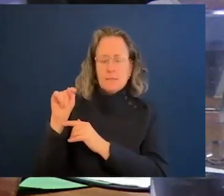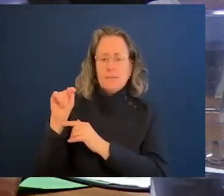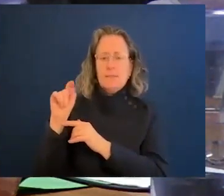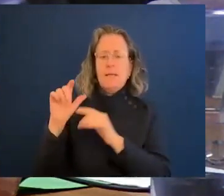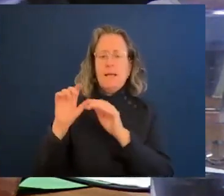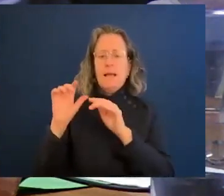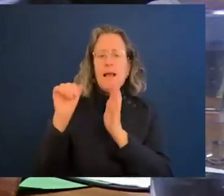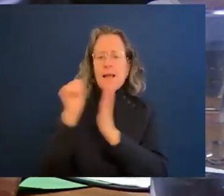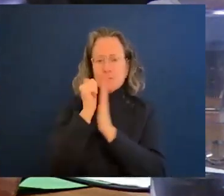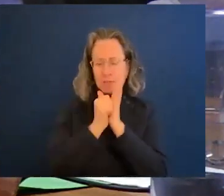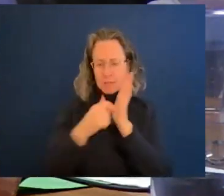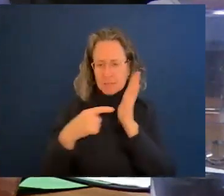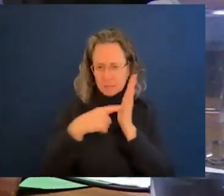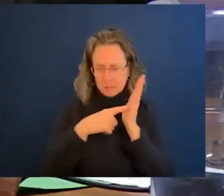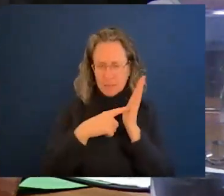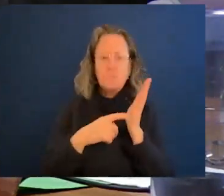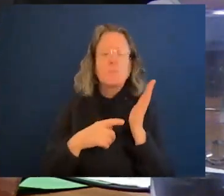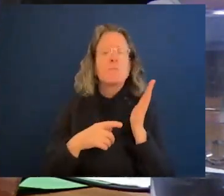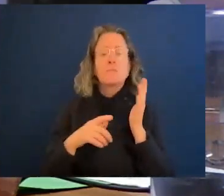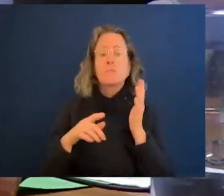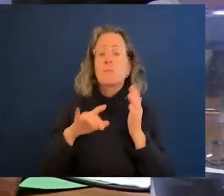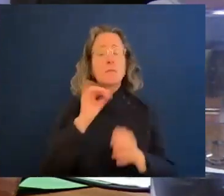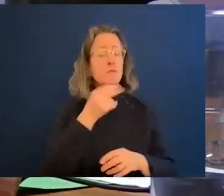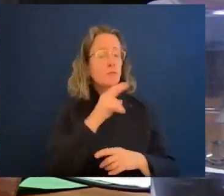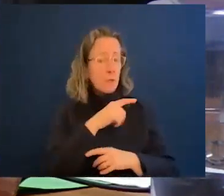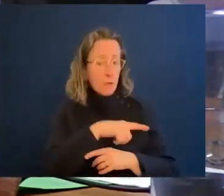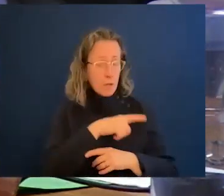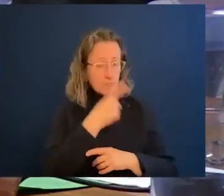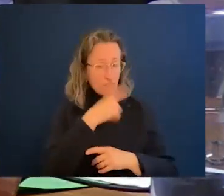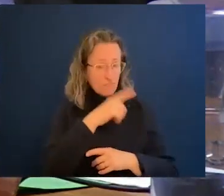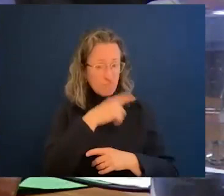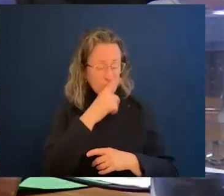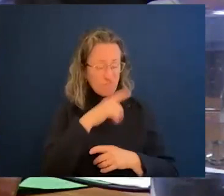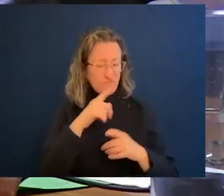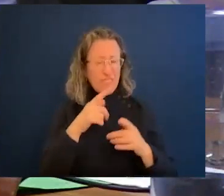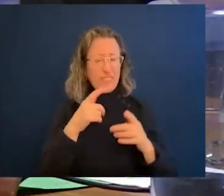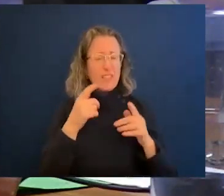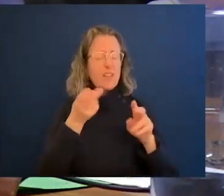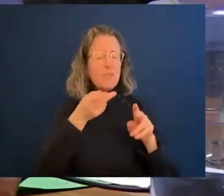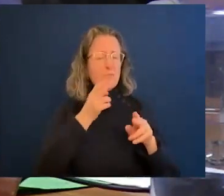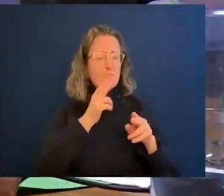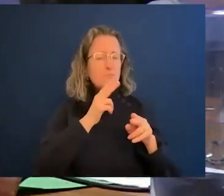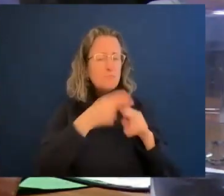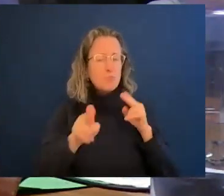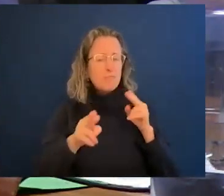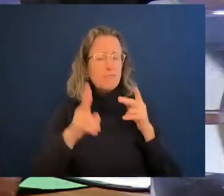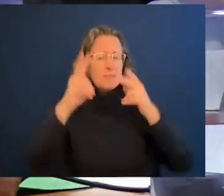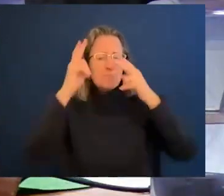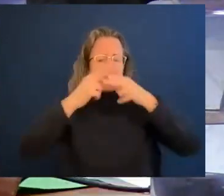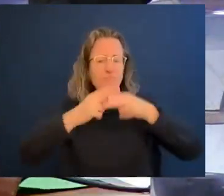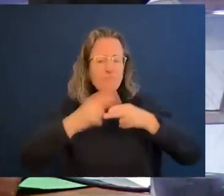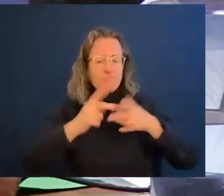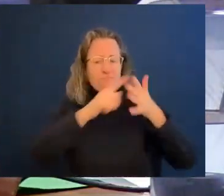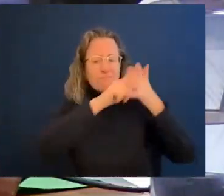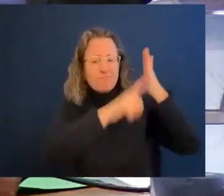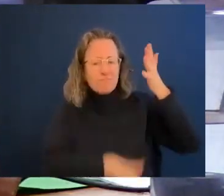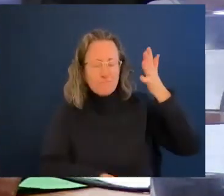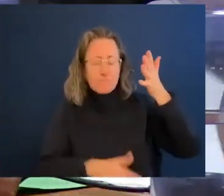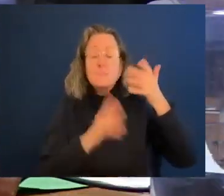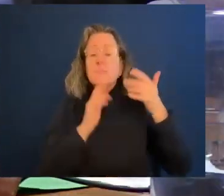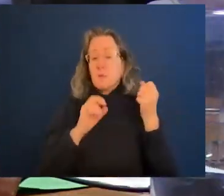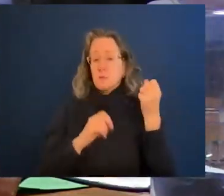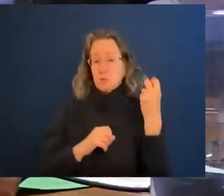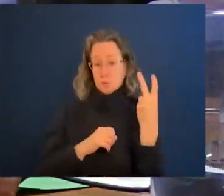agenda um John my favorite part can you go through each of these items uh very badly very briefly we have 12